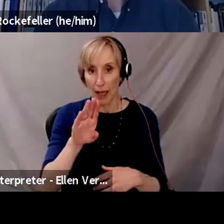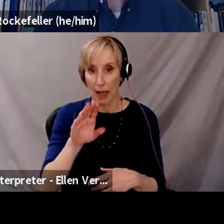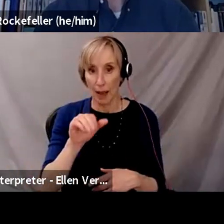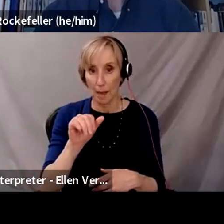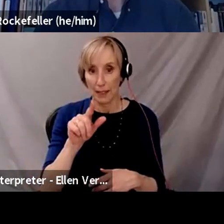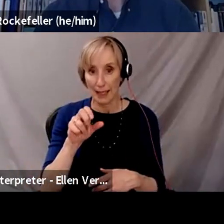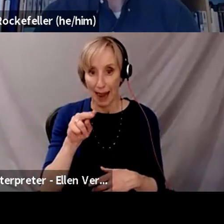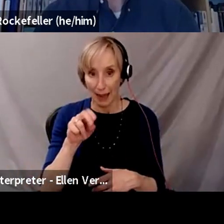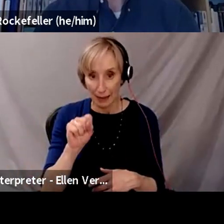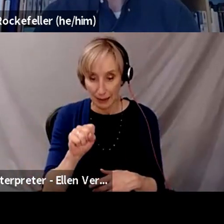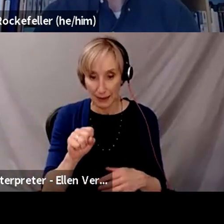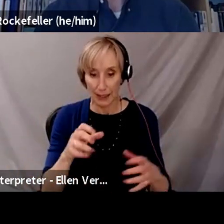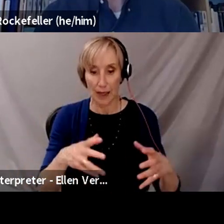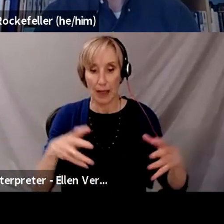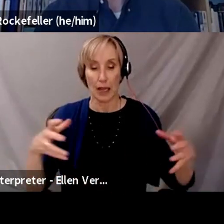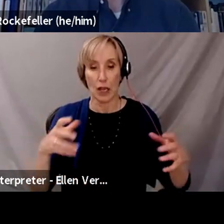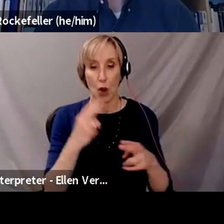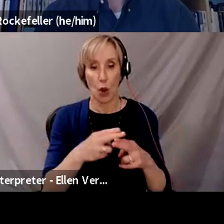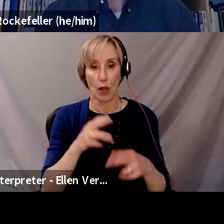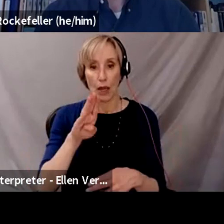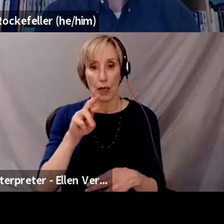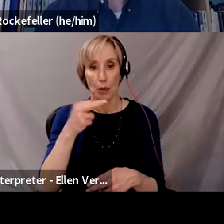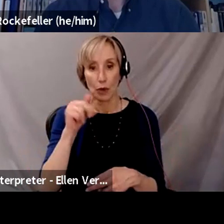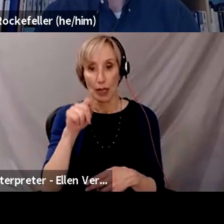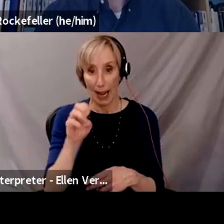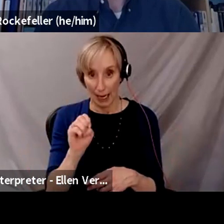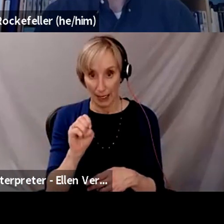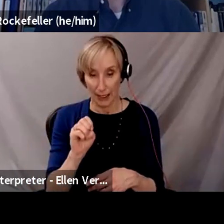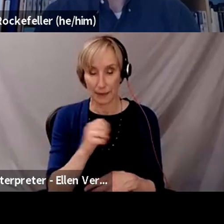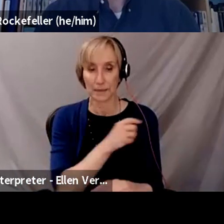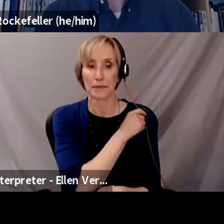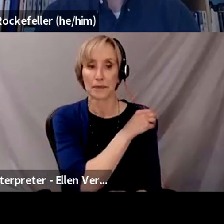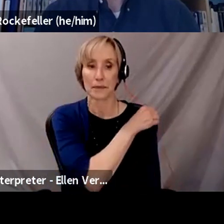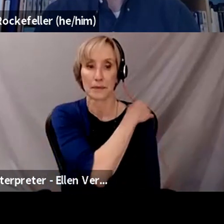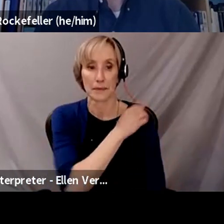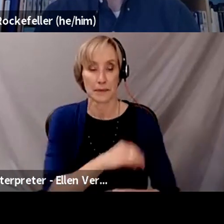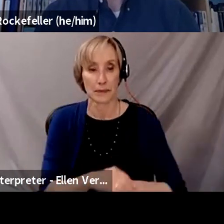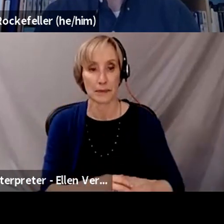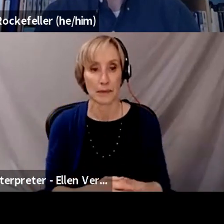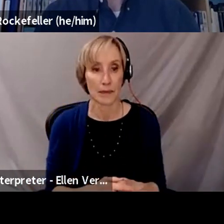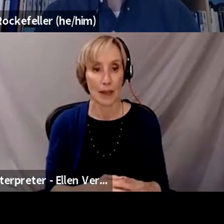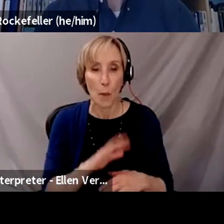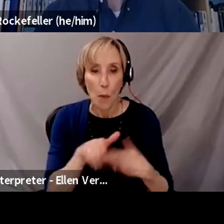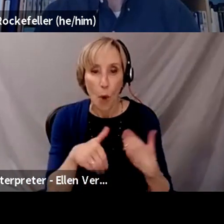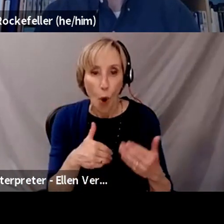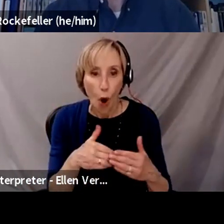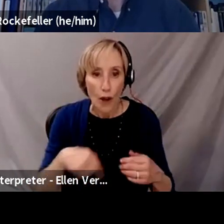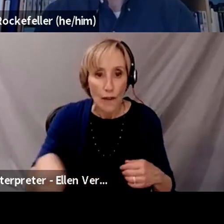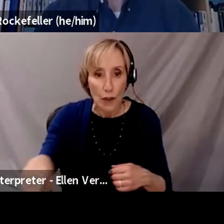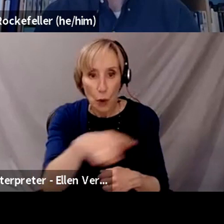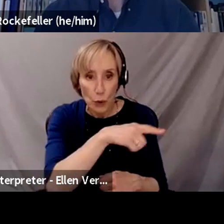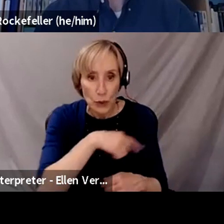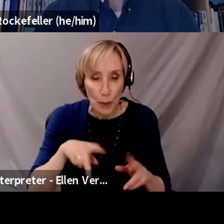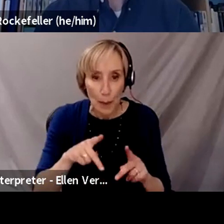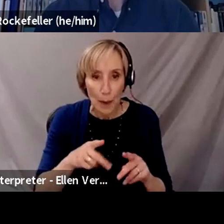brigades. And all those people are operating detention